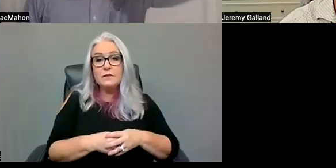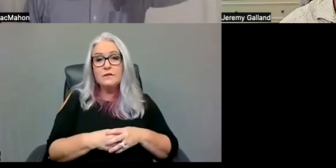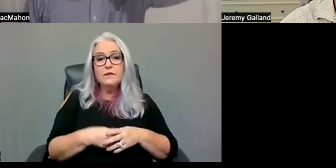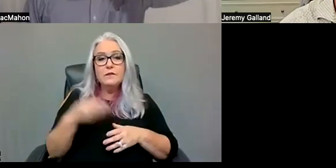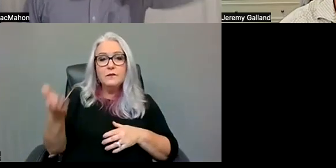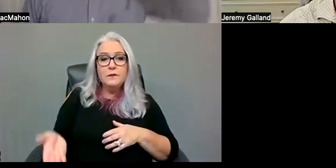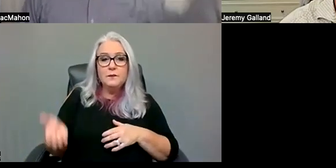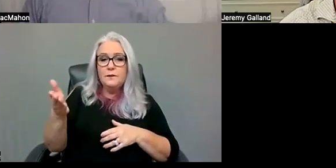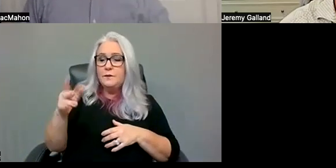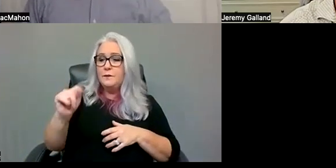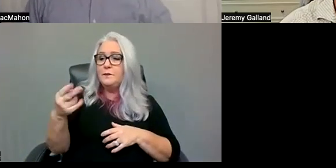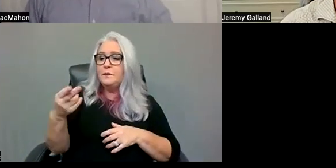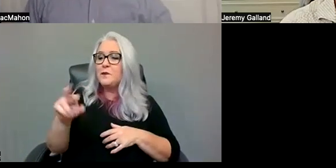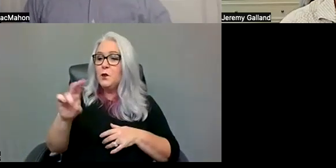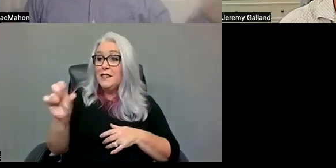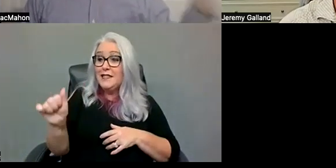Theresa?